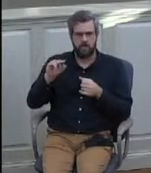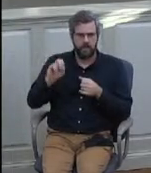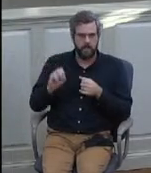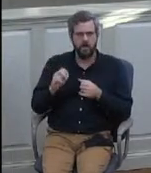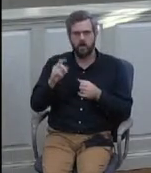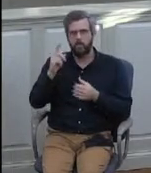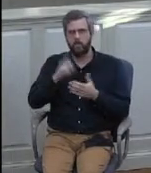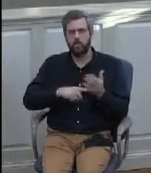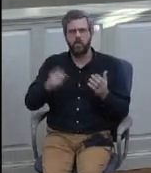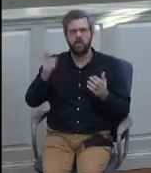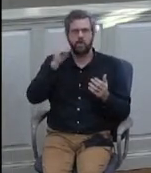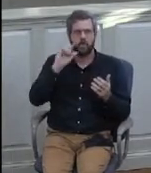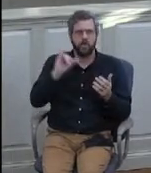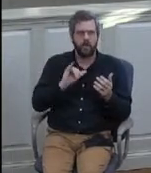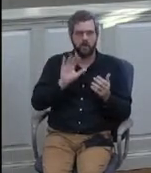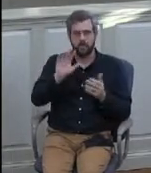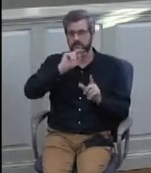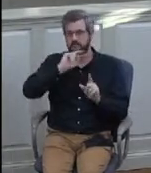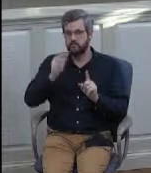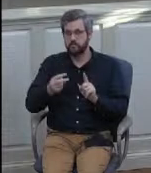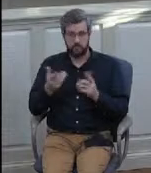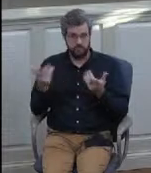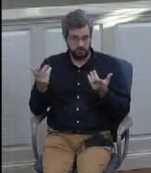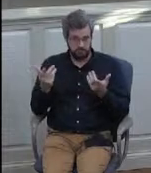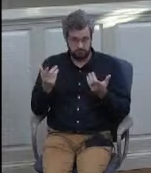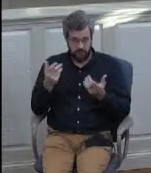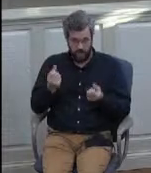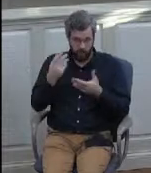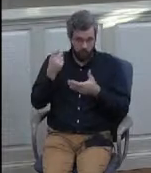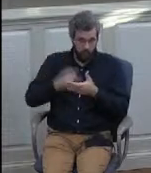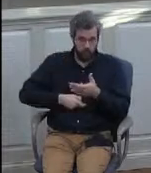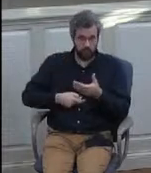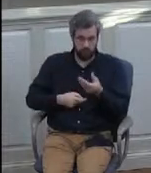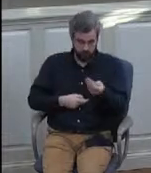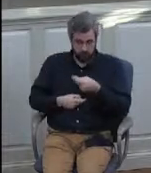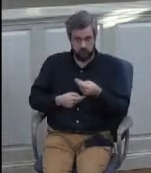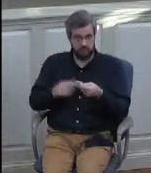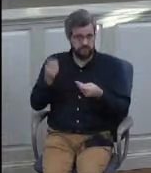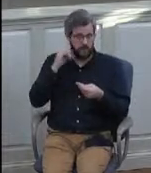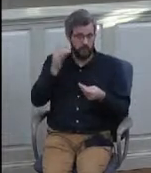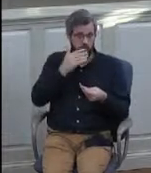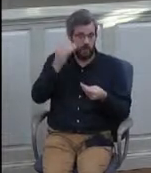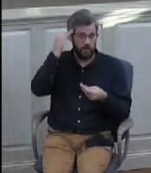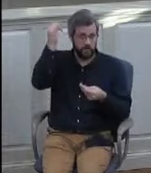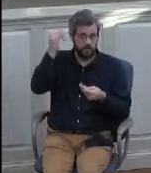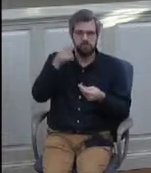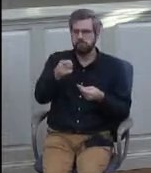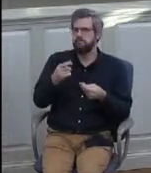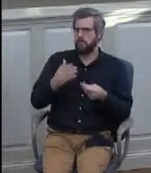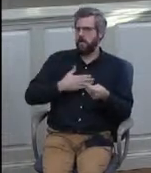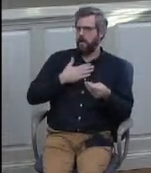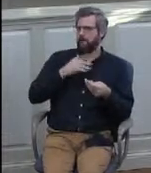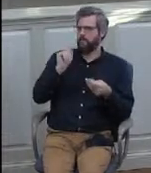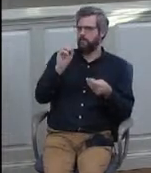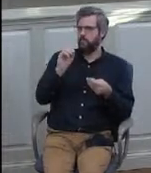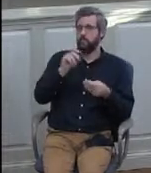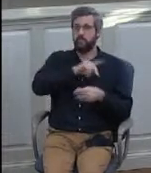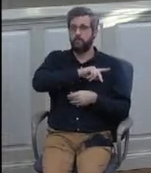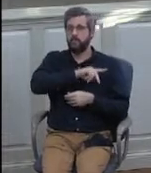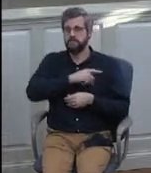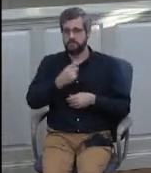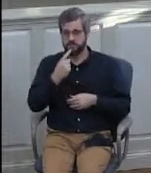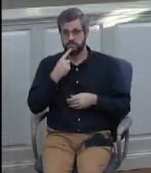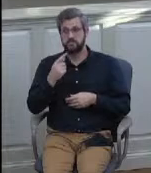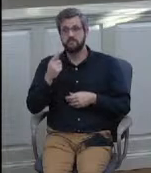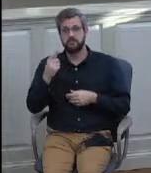see that being and what maybe you think that might cost. I sounds like a good idea to me. I'll be glad to. I appreciate and as we get